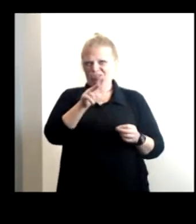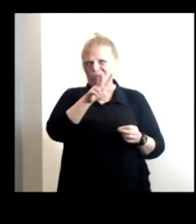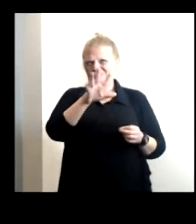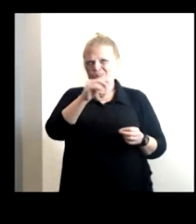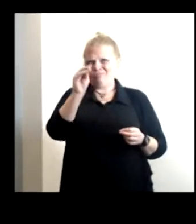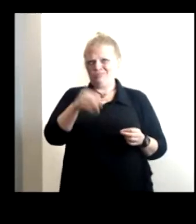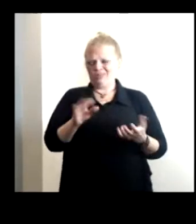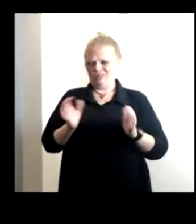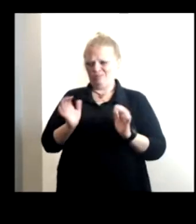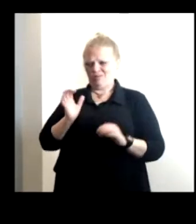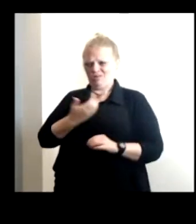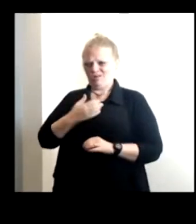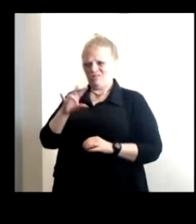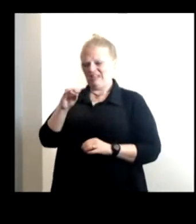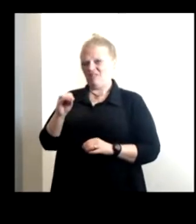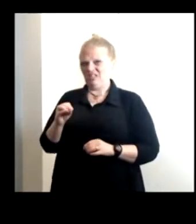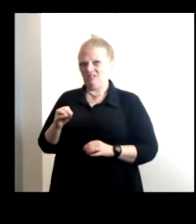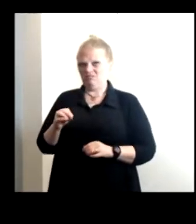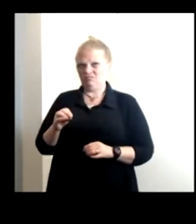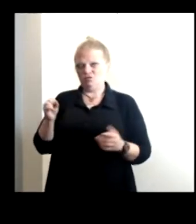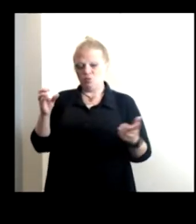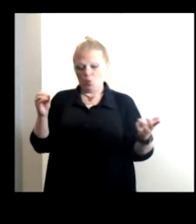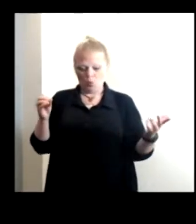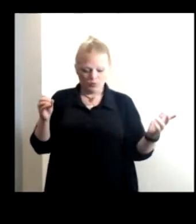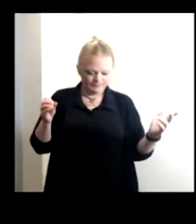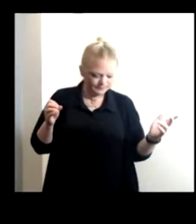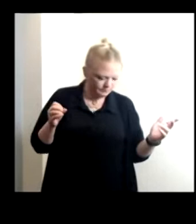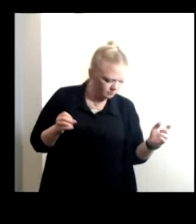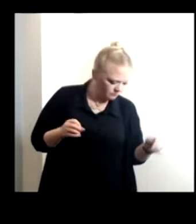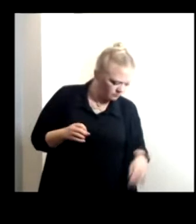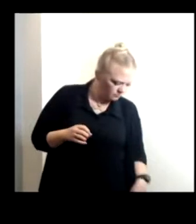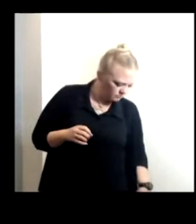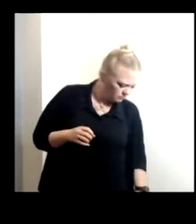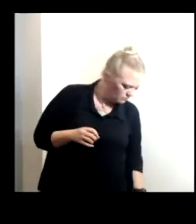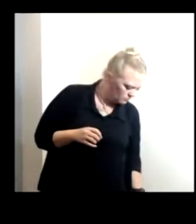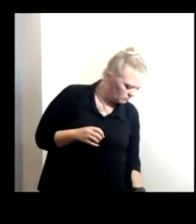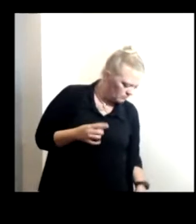35% as compared to ours, which are 70. So the one thing